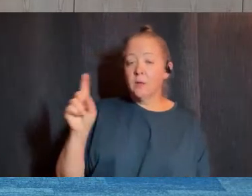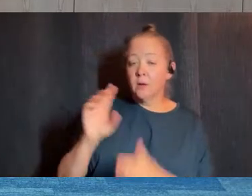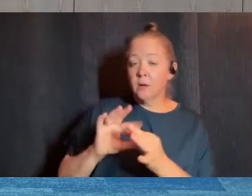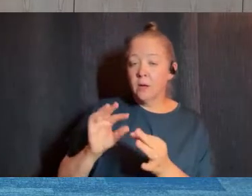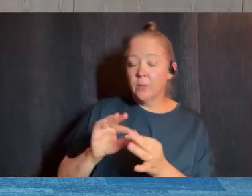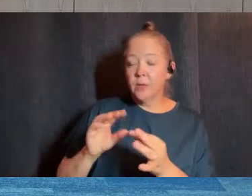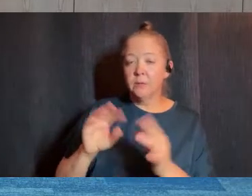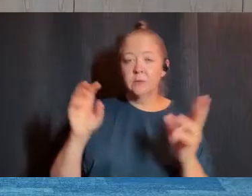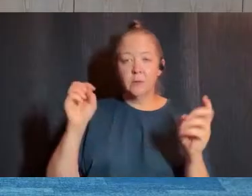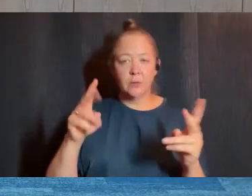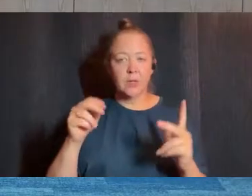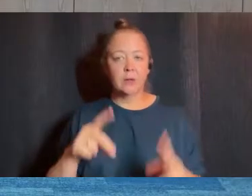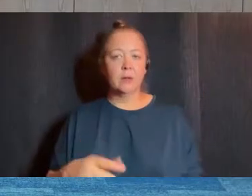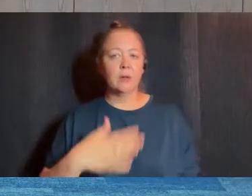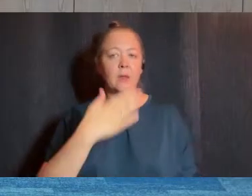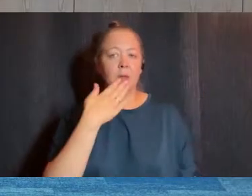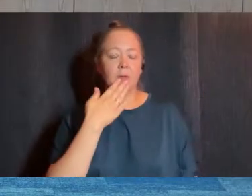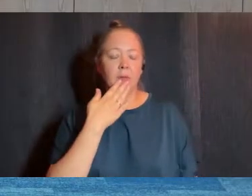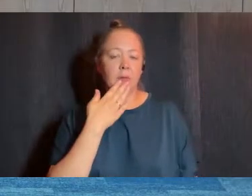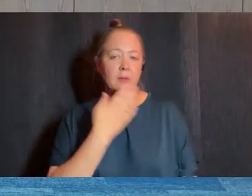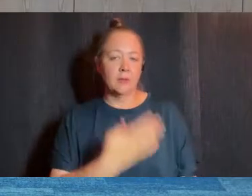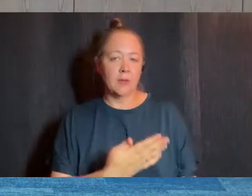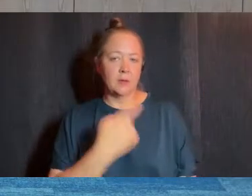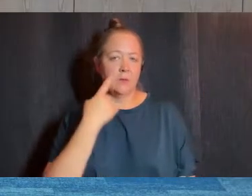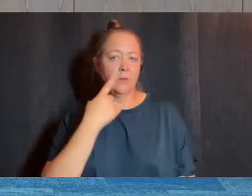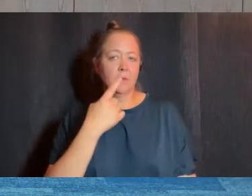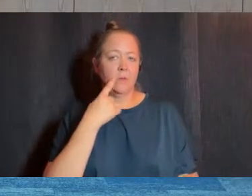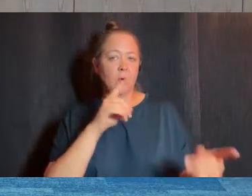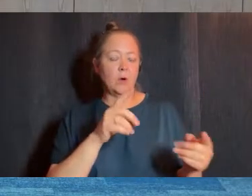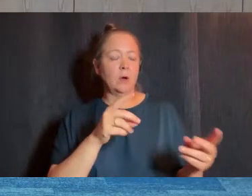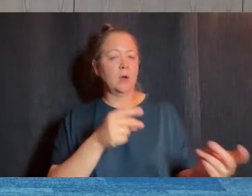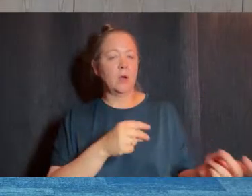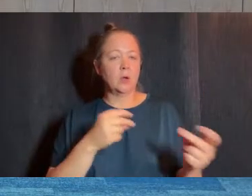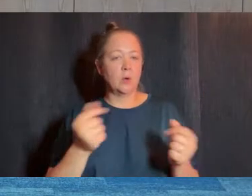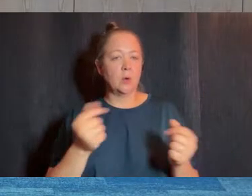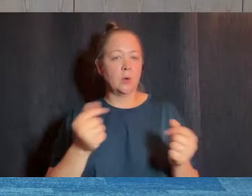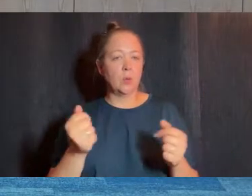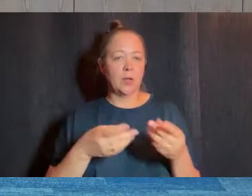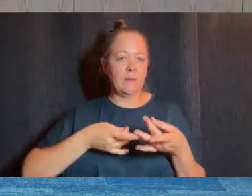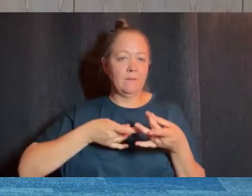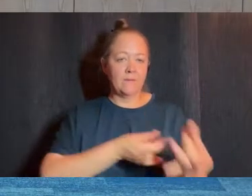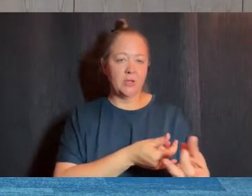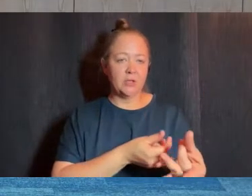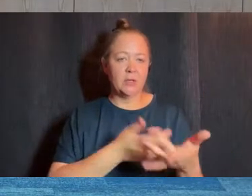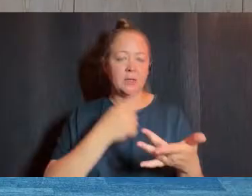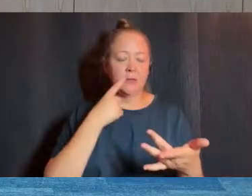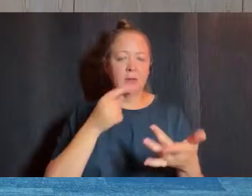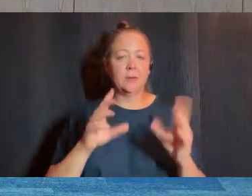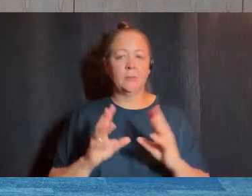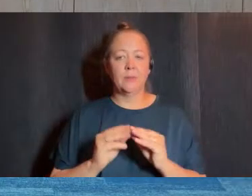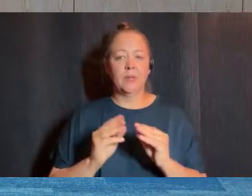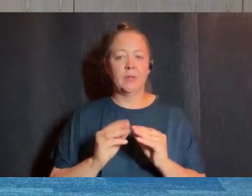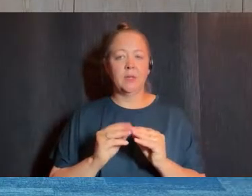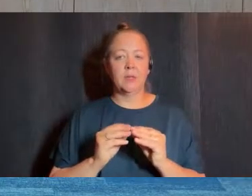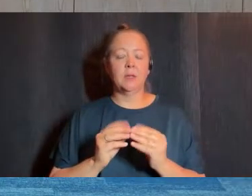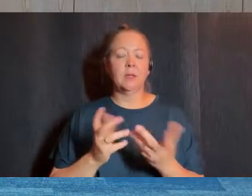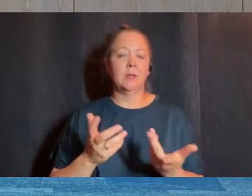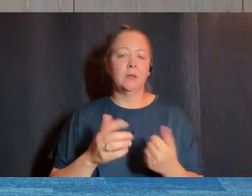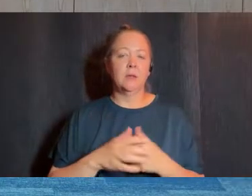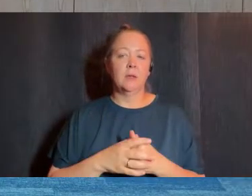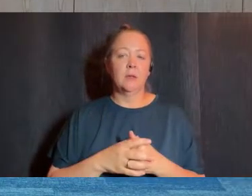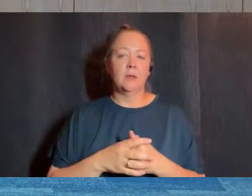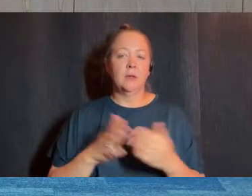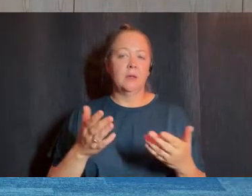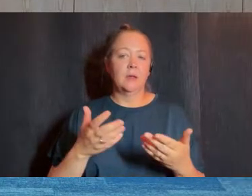Vice Mayor, and thank you for a very quick and efficient meeting tonight, in light of even being late to start, because of a late